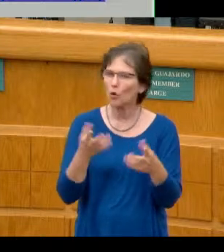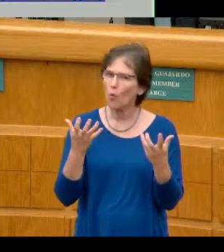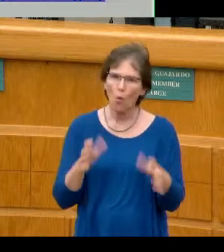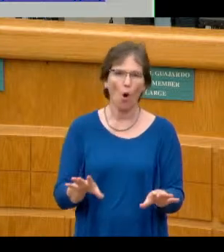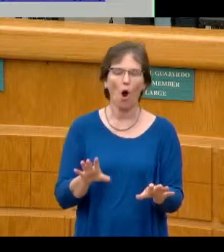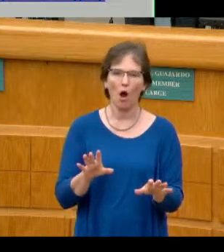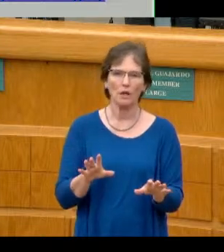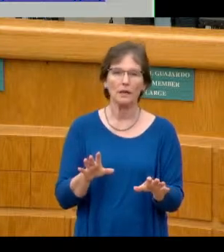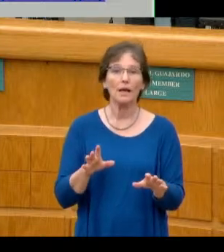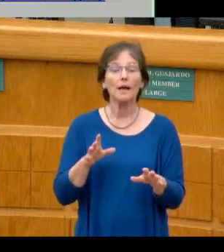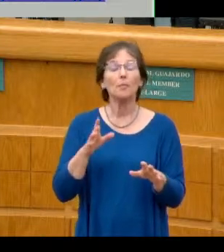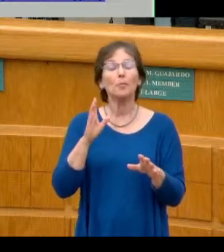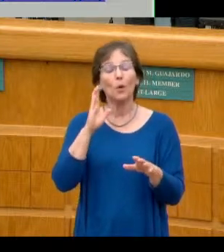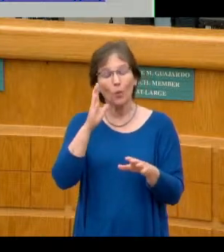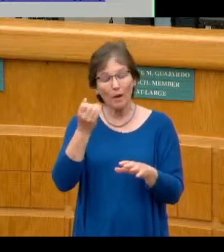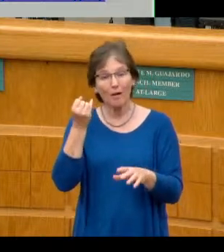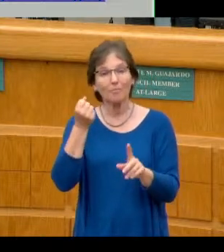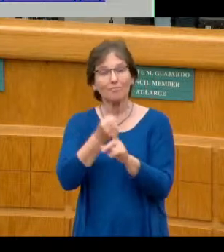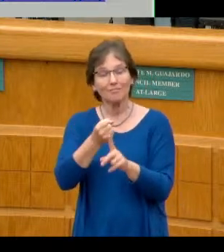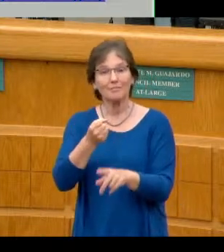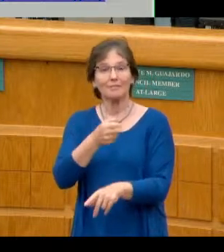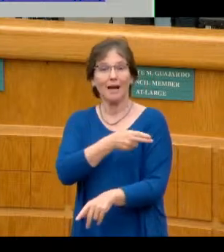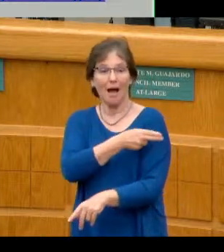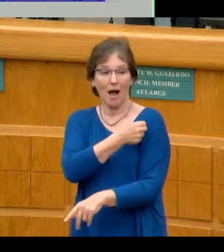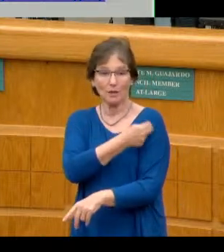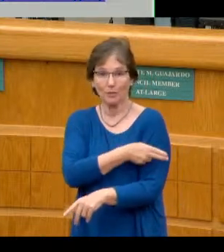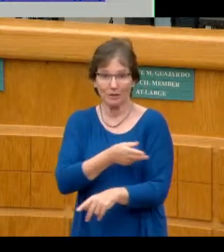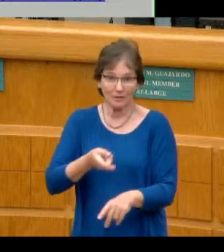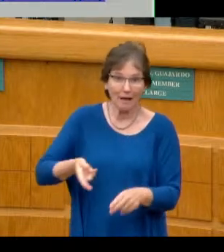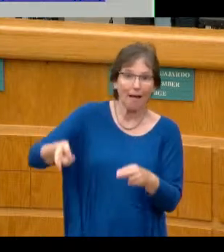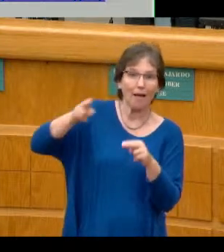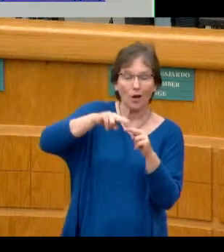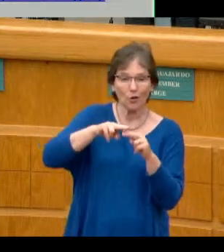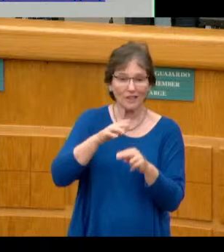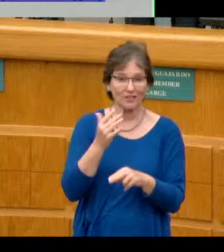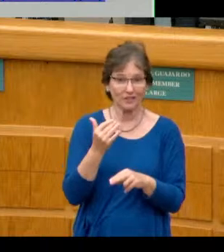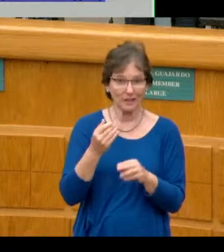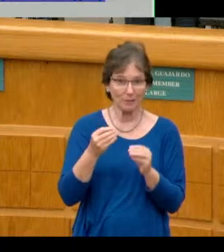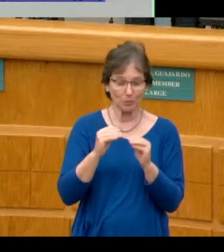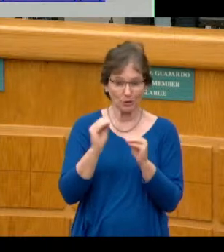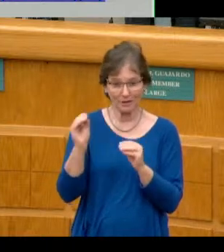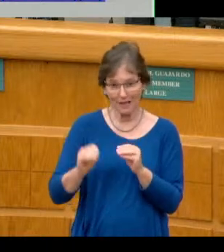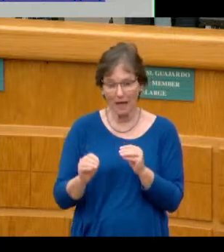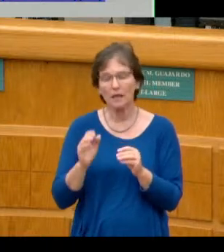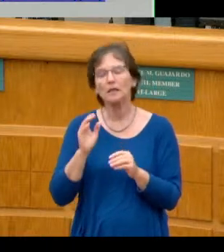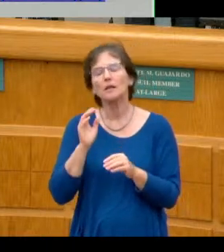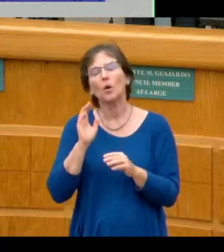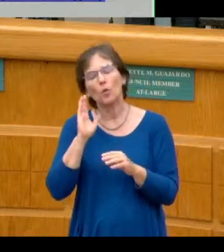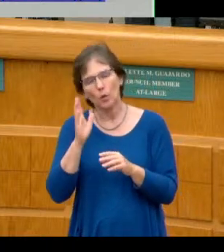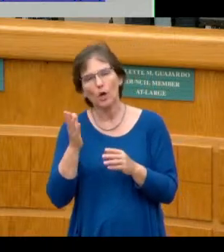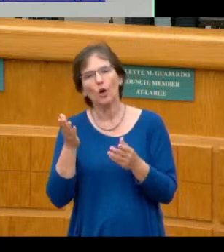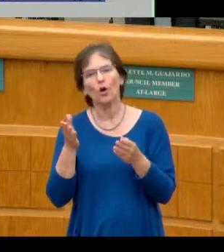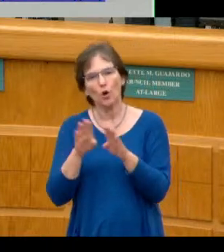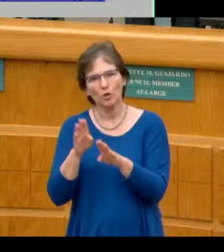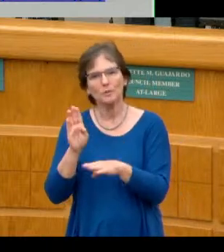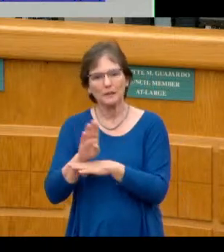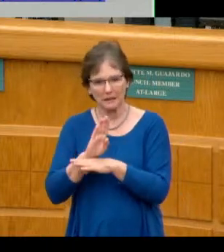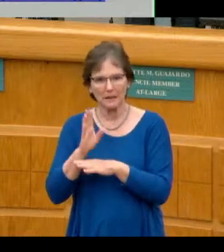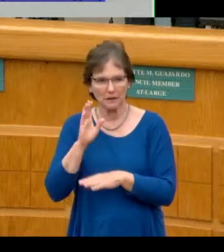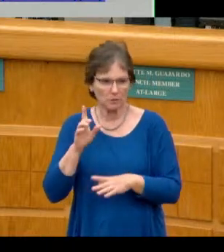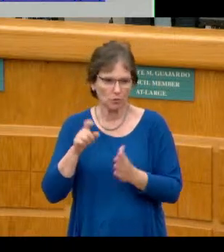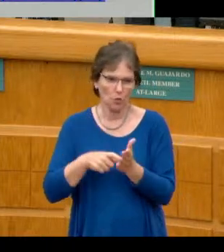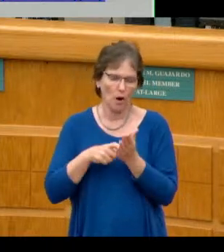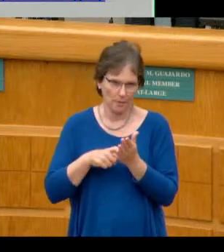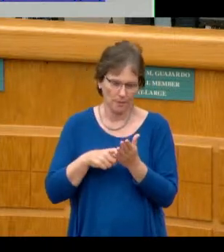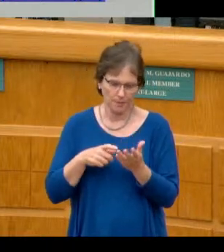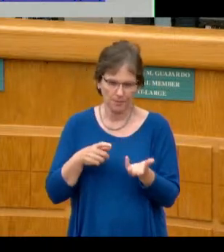social distance, wash your hands, do what you can do to stop the spread now while the case numbers are low before it really gets out of control,